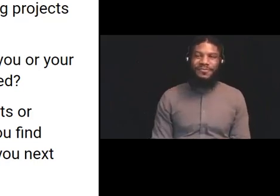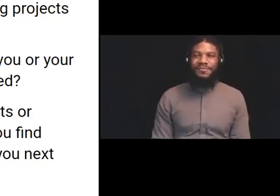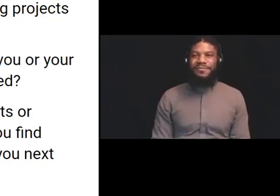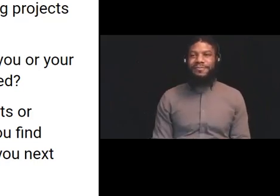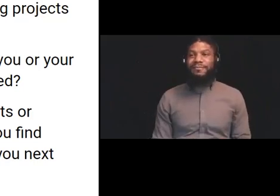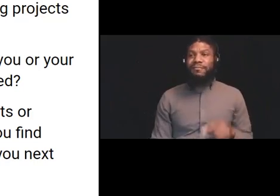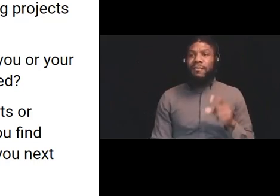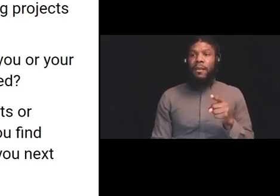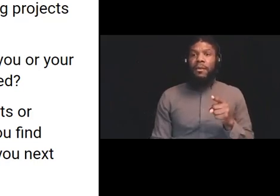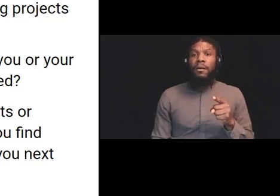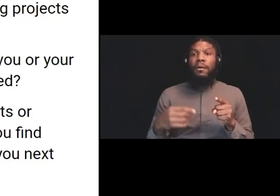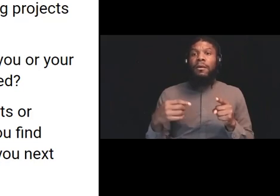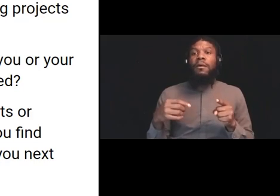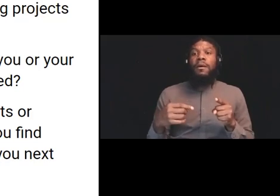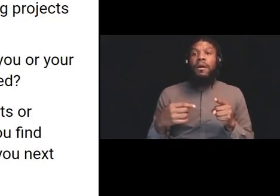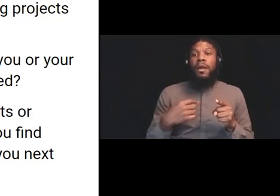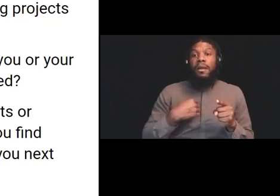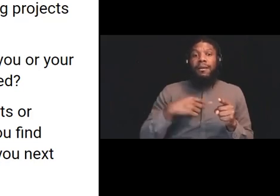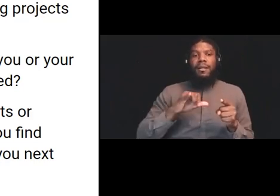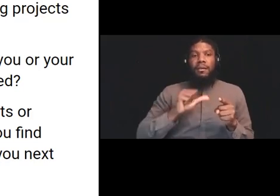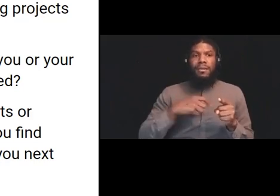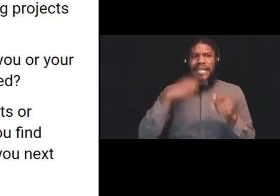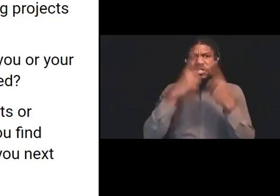I'm not opposed to it.